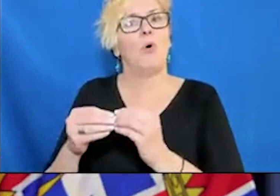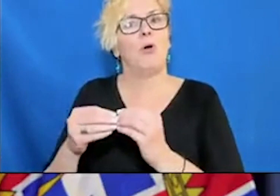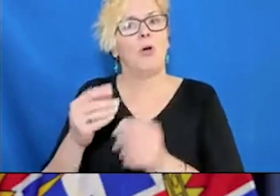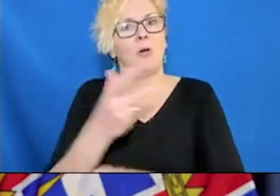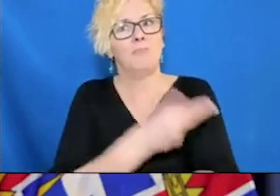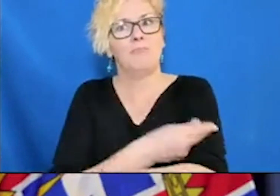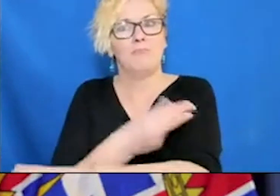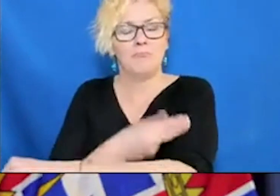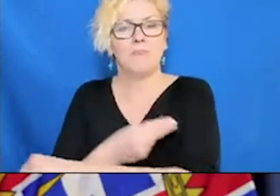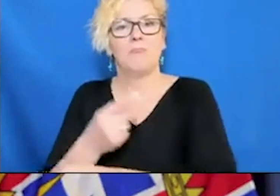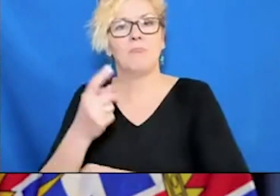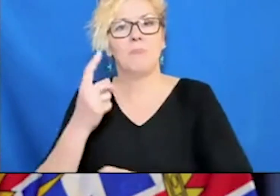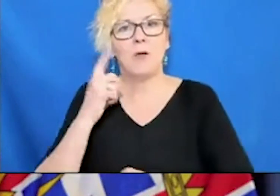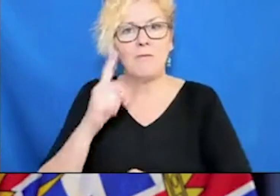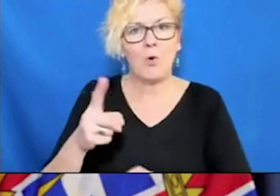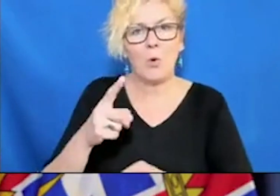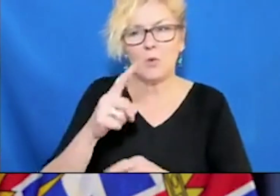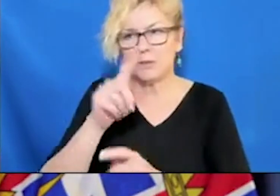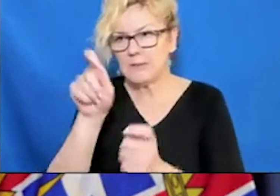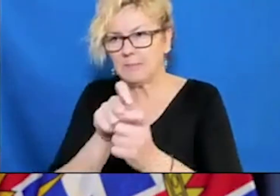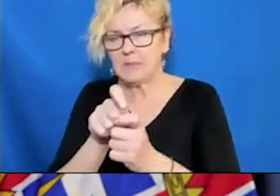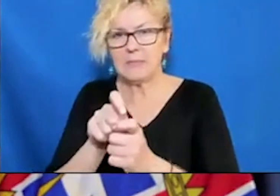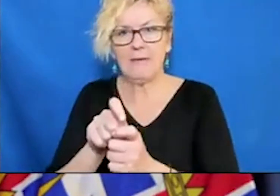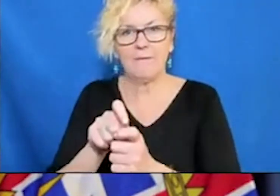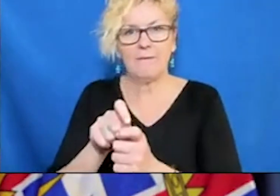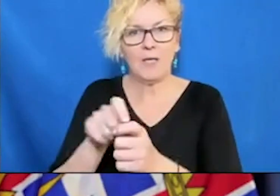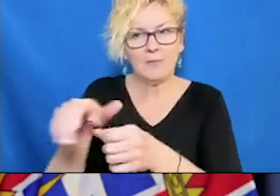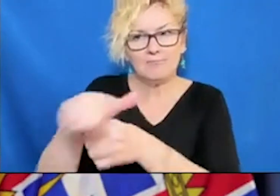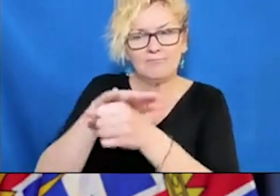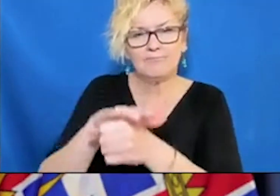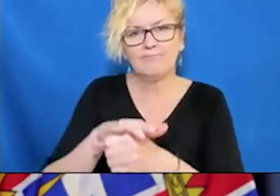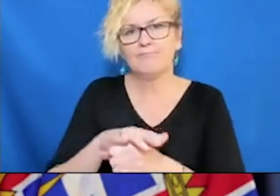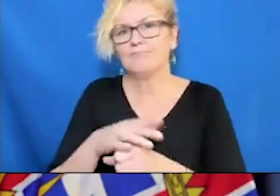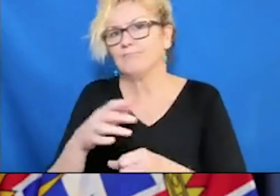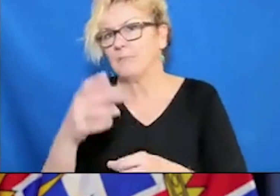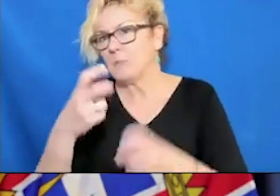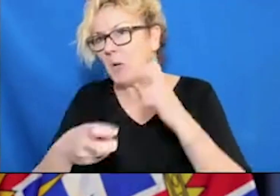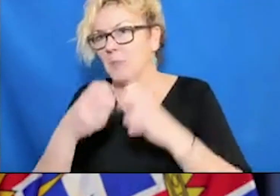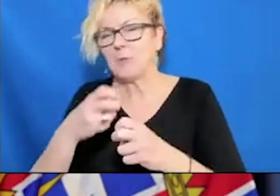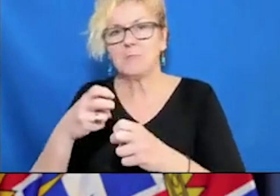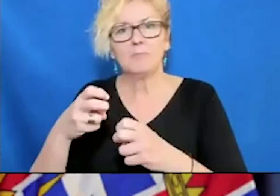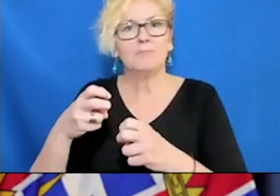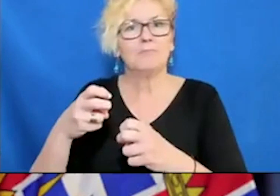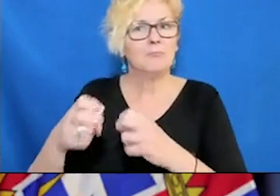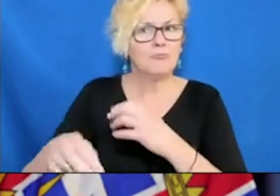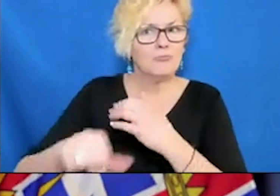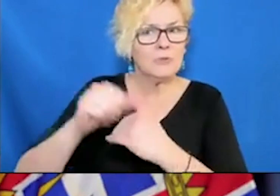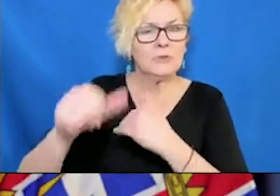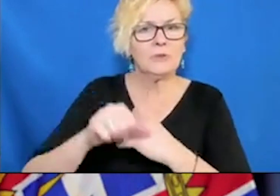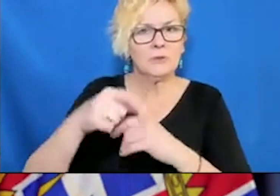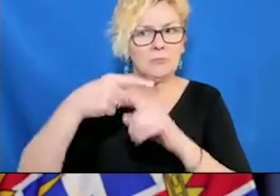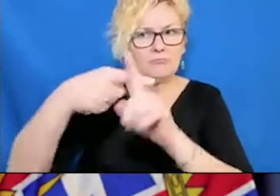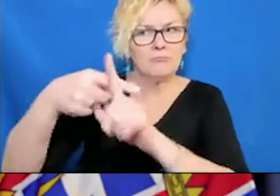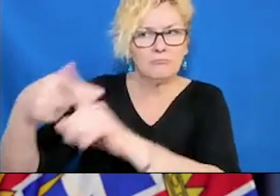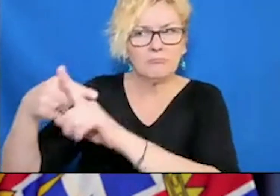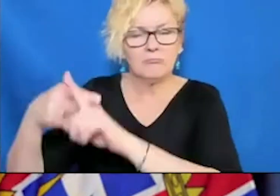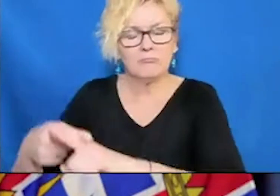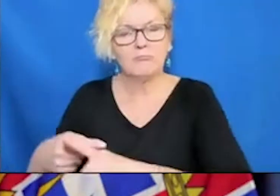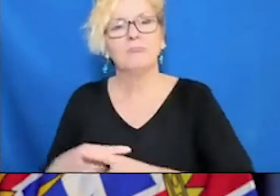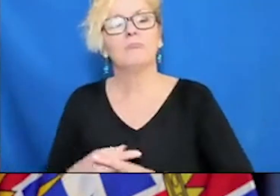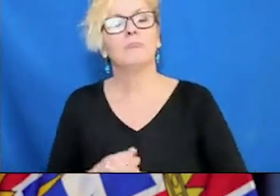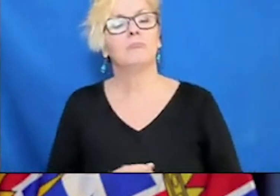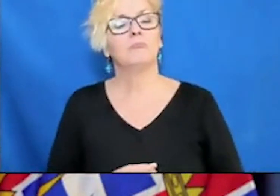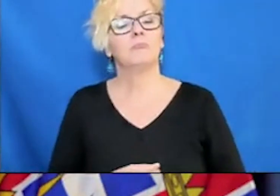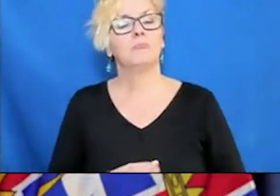day, down the 79, then today 78, and 77, and so on through the cohorts. And on Saturday,